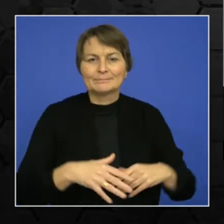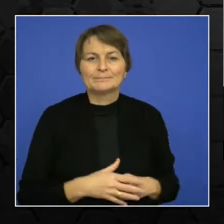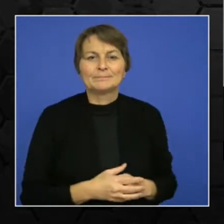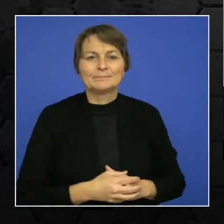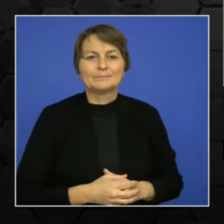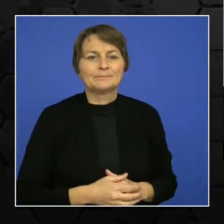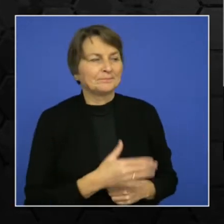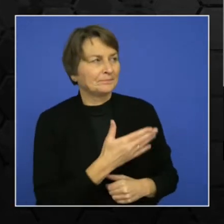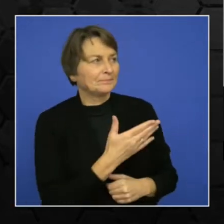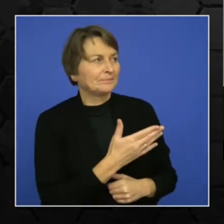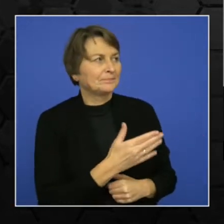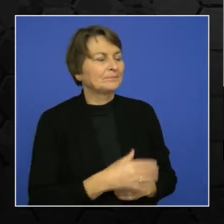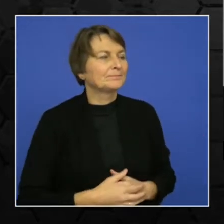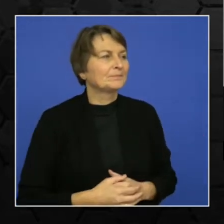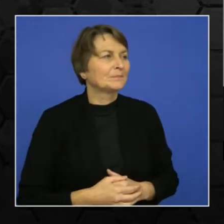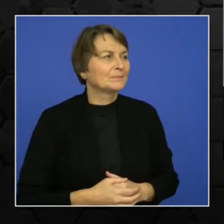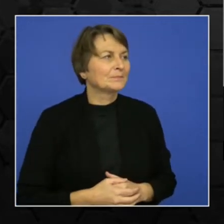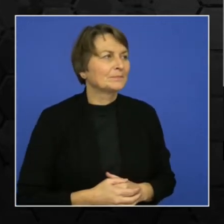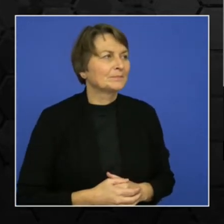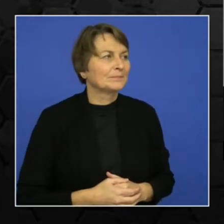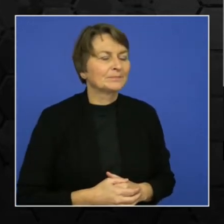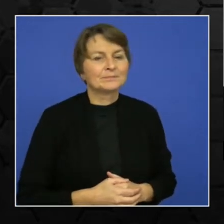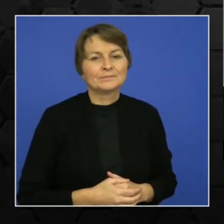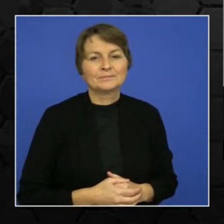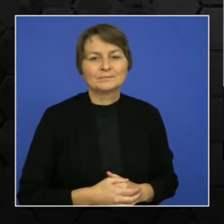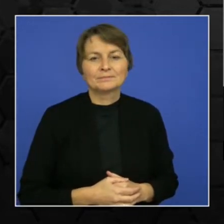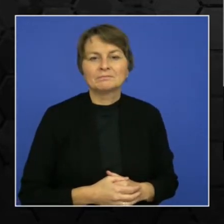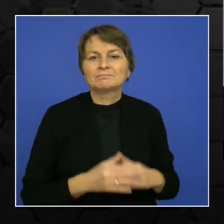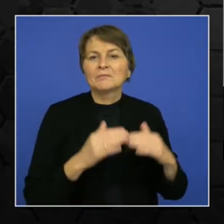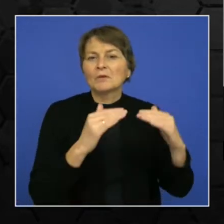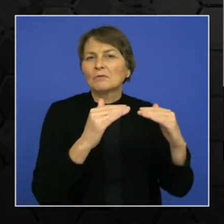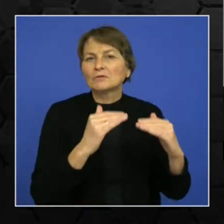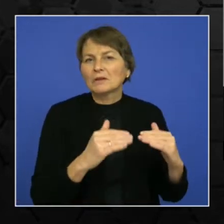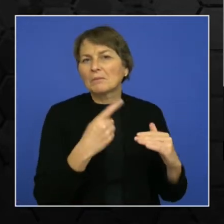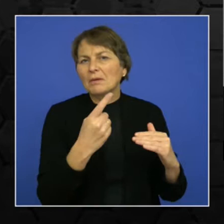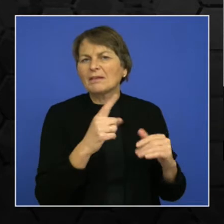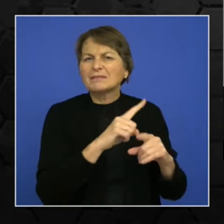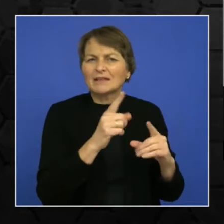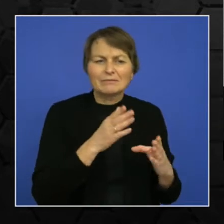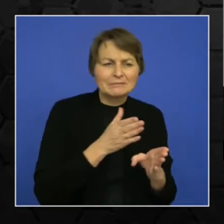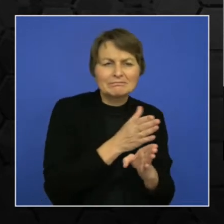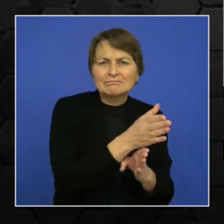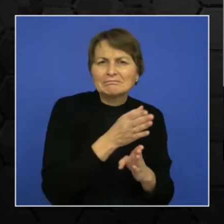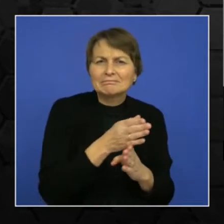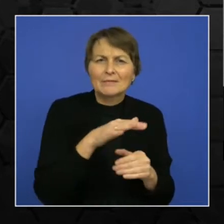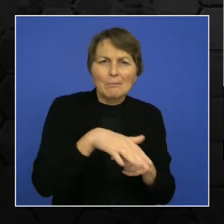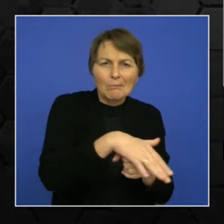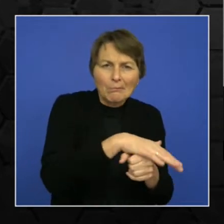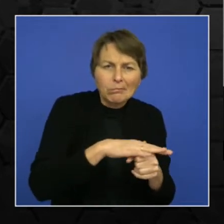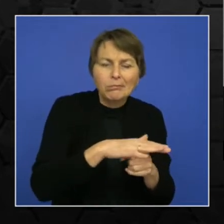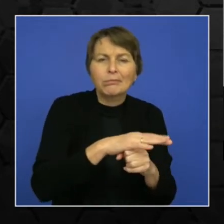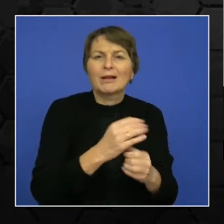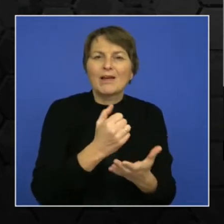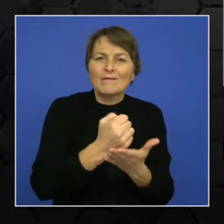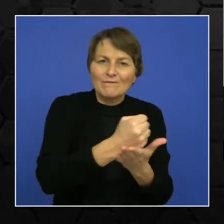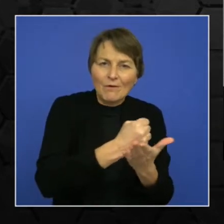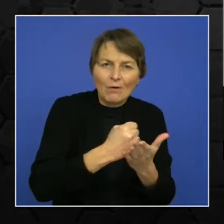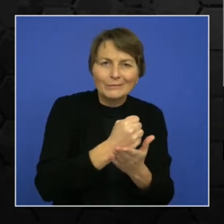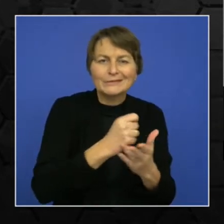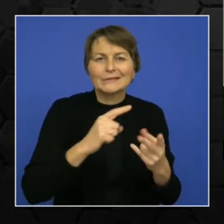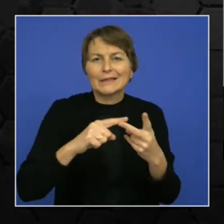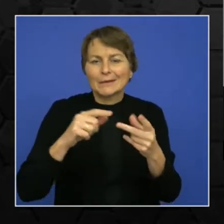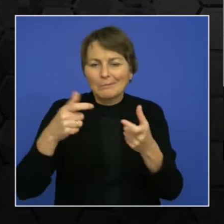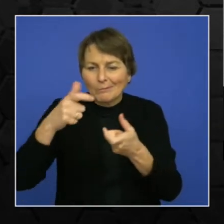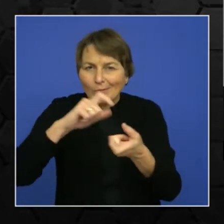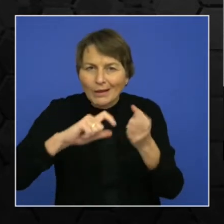CCU. And let's say next will be the pharmacy and microbiology and research wing, and then